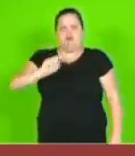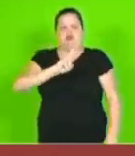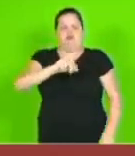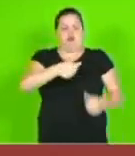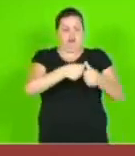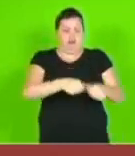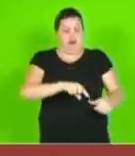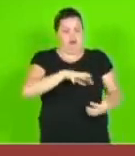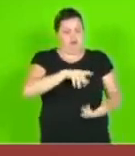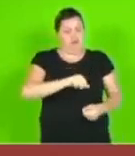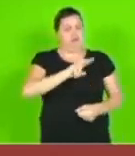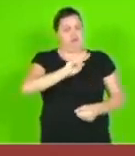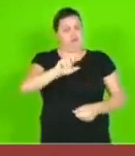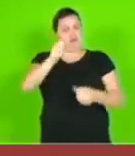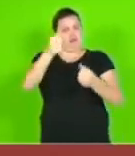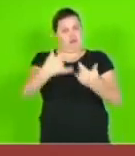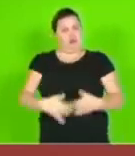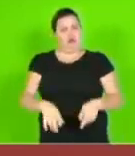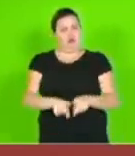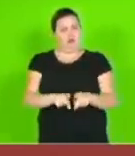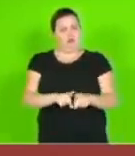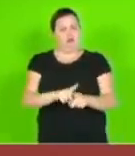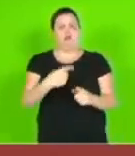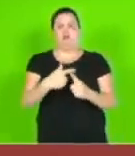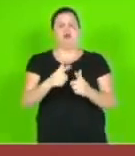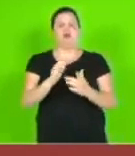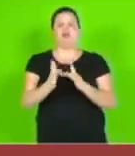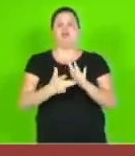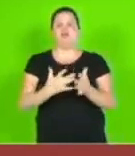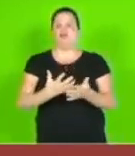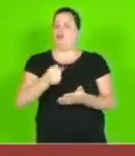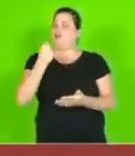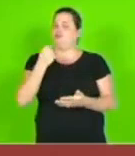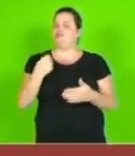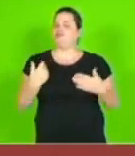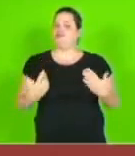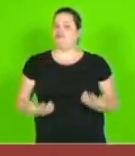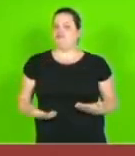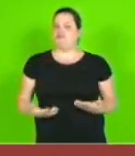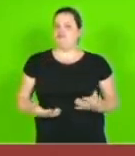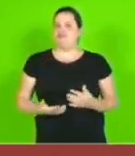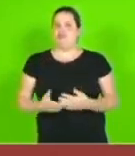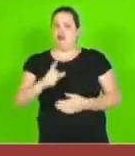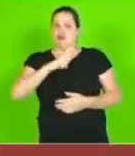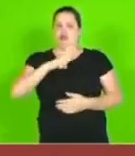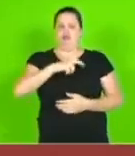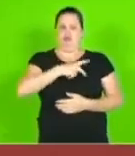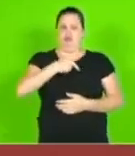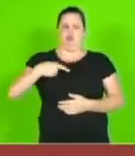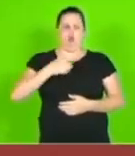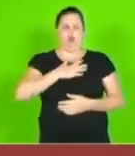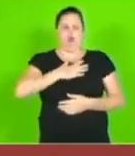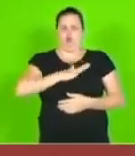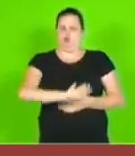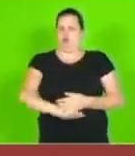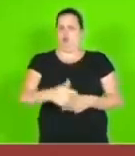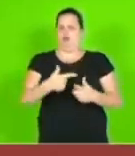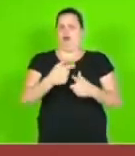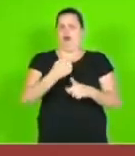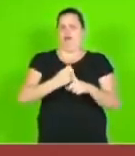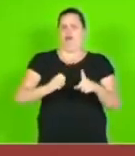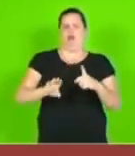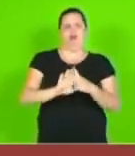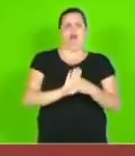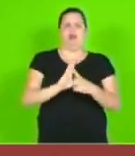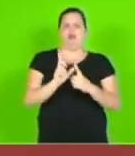explain to them what's happening are the ones who believe, the believers, the servants. the ones who go to church, the ones who live the gospel,